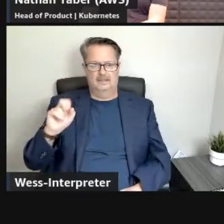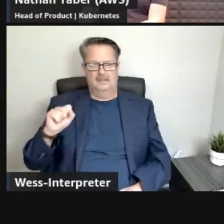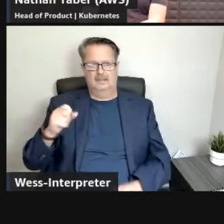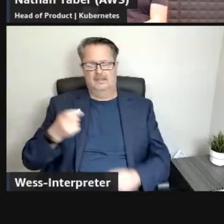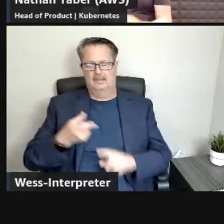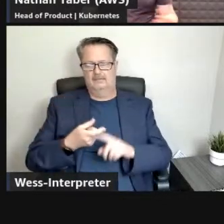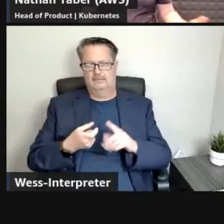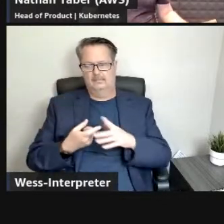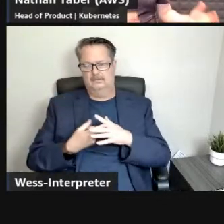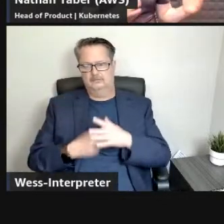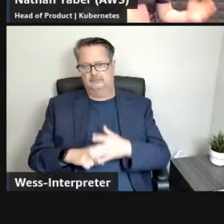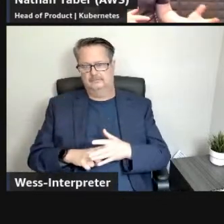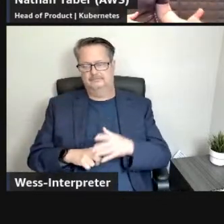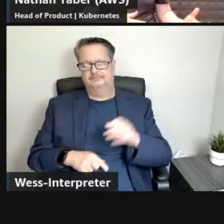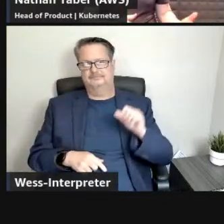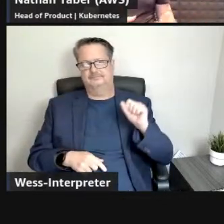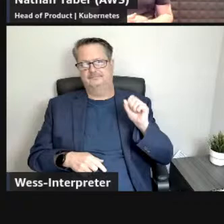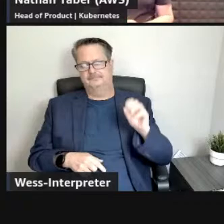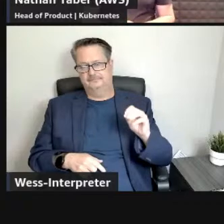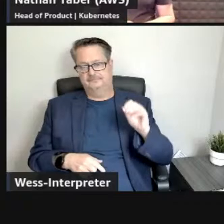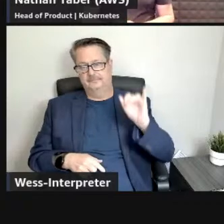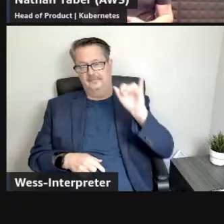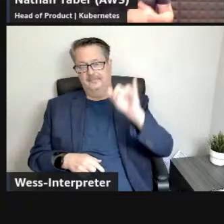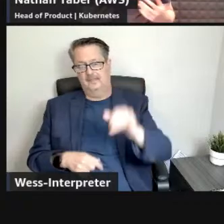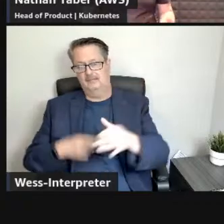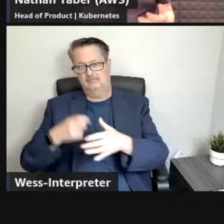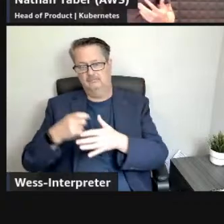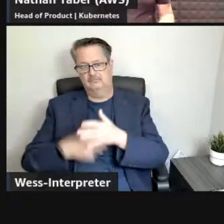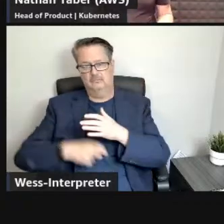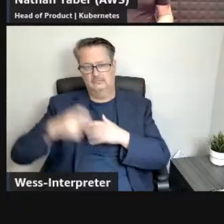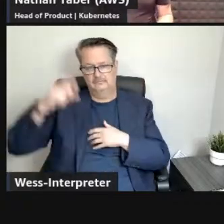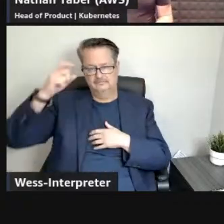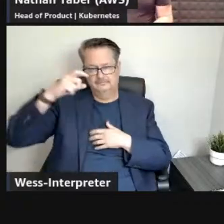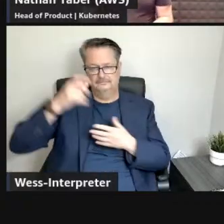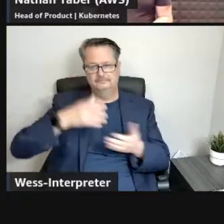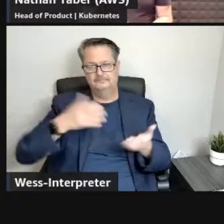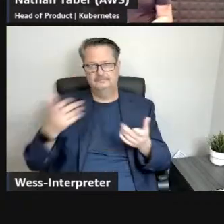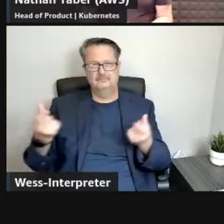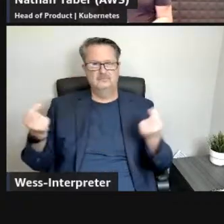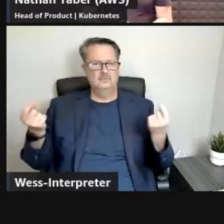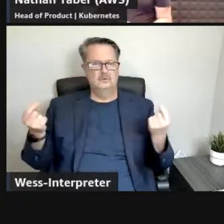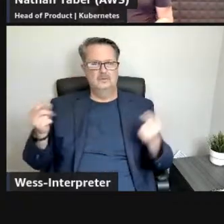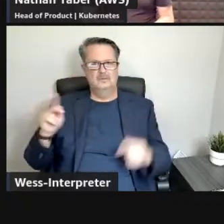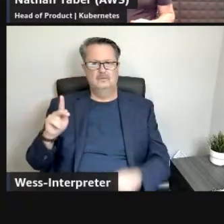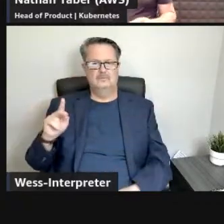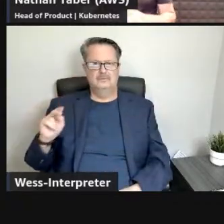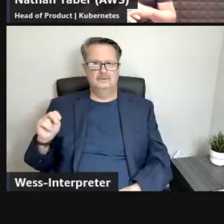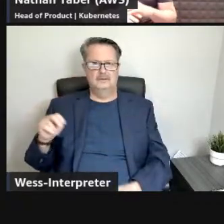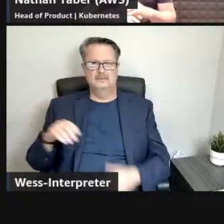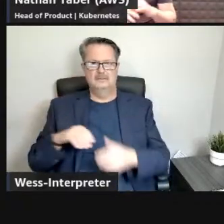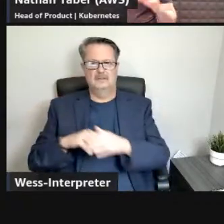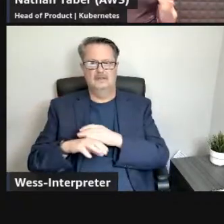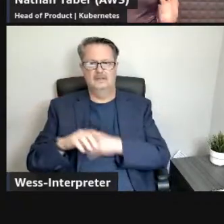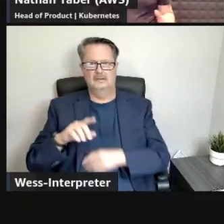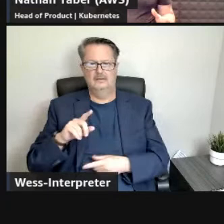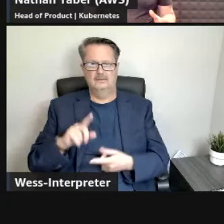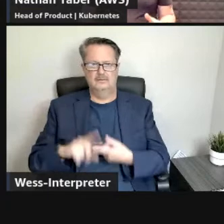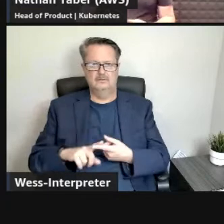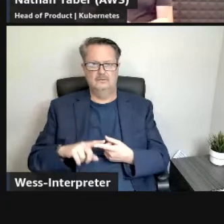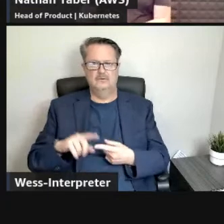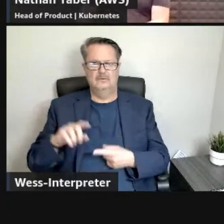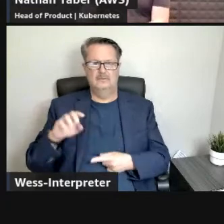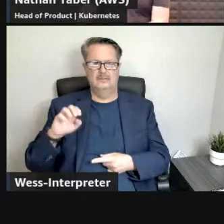So that's cost efficiency. What about Kubernetes access to the AWS ecosystem? So we have